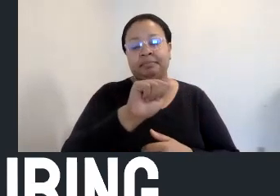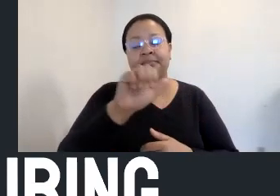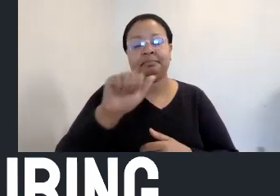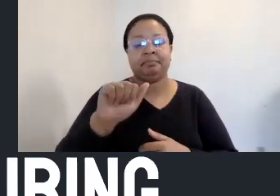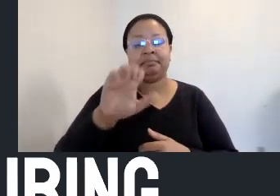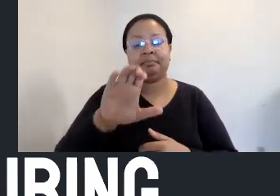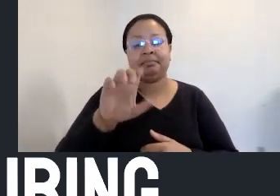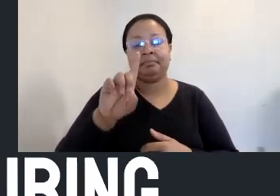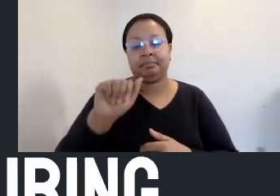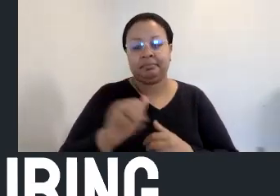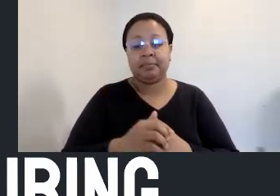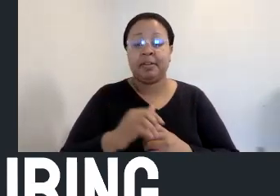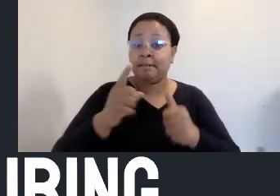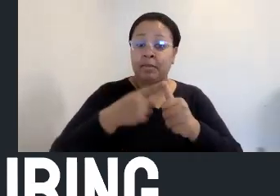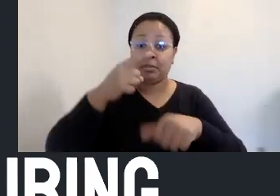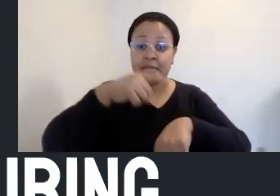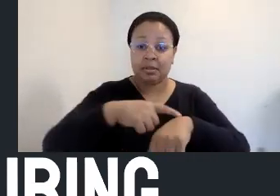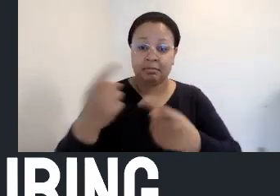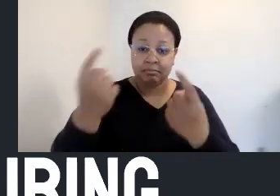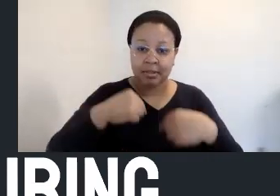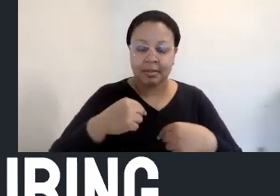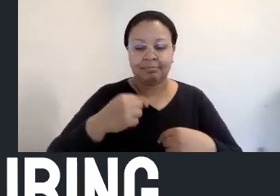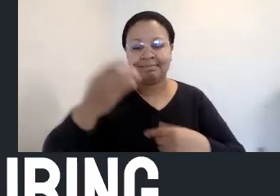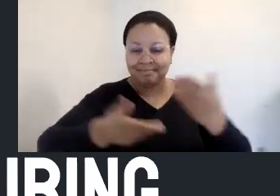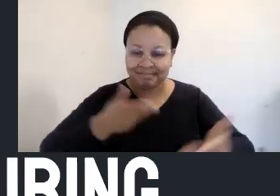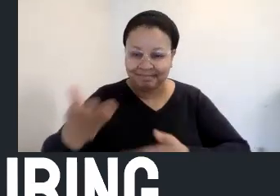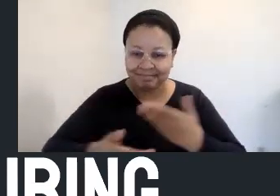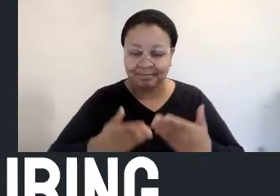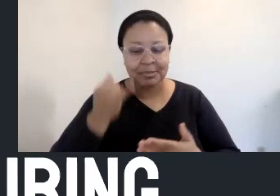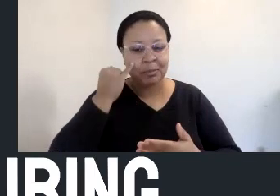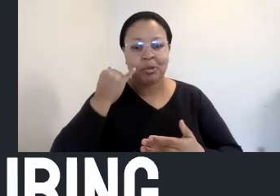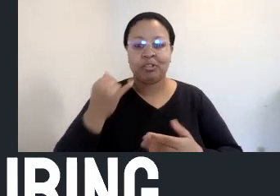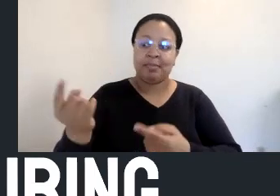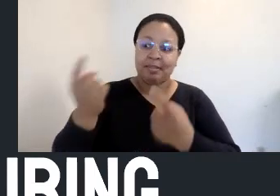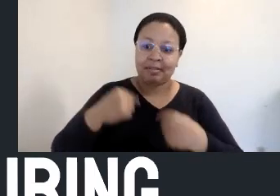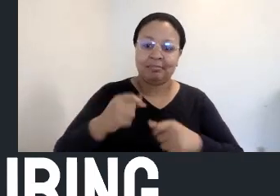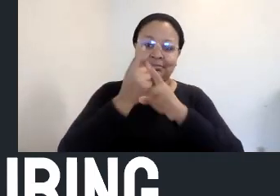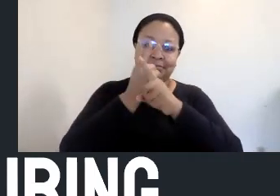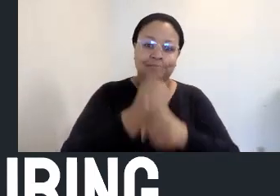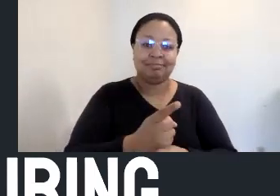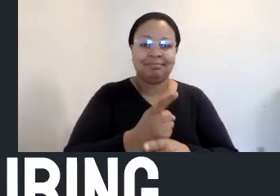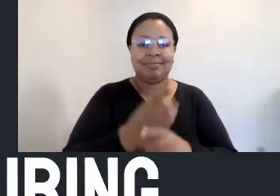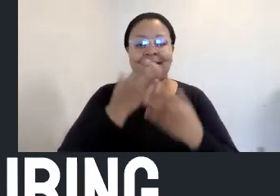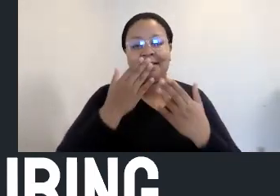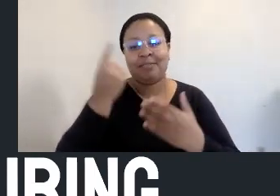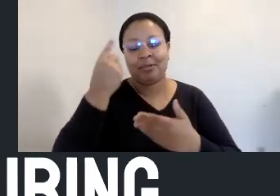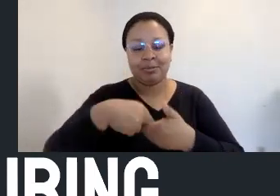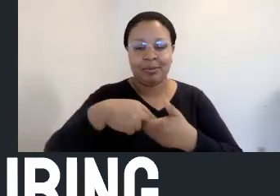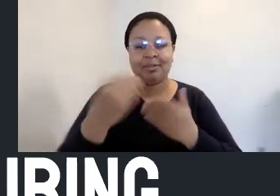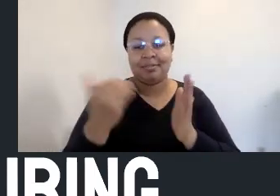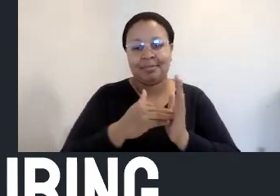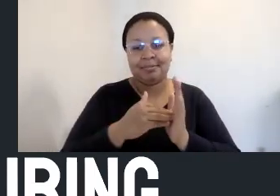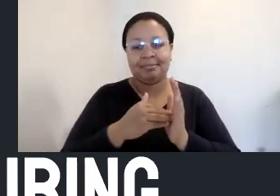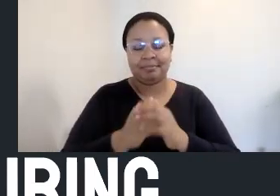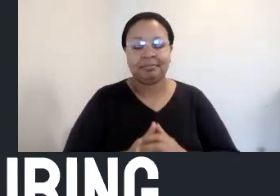this is your first time here, welcome. If you are joining us again, thank you for tagging along with us this month of